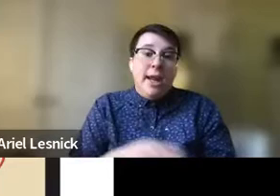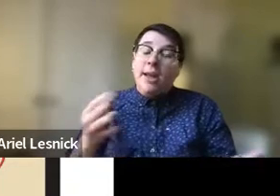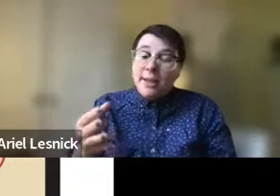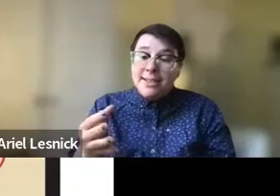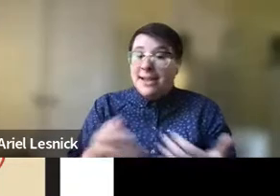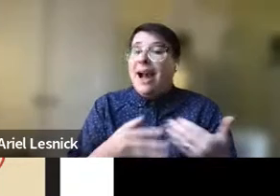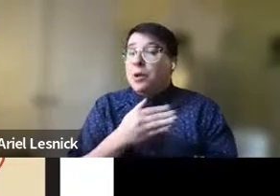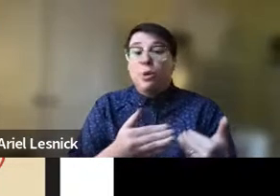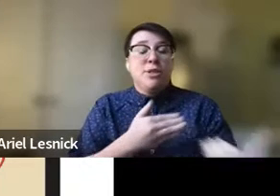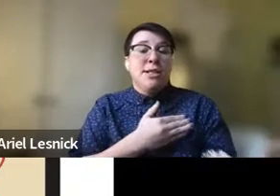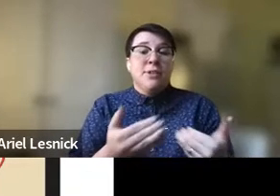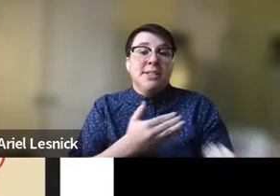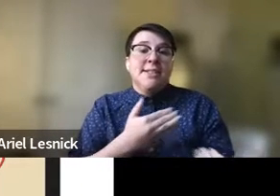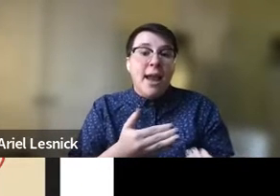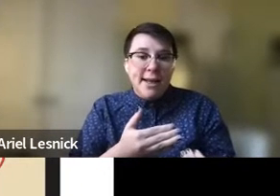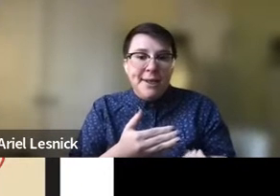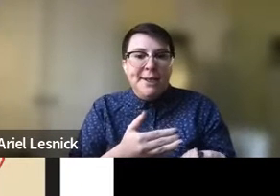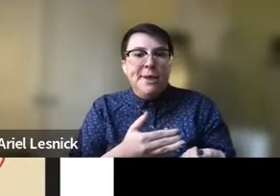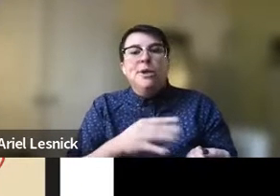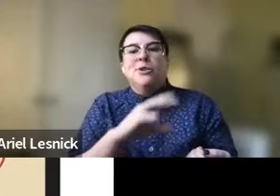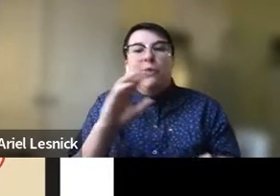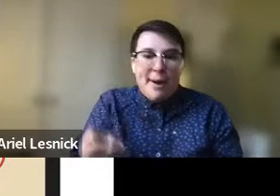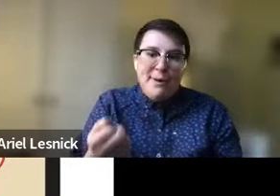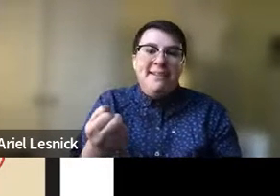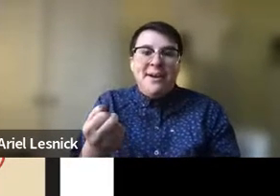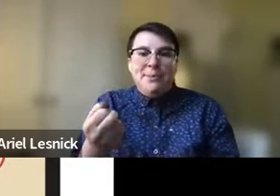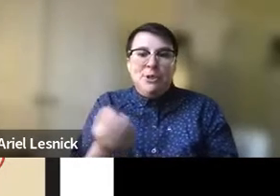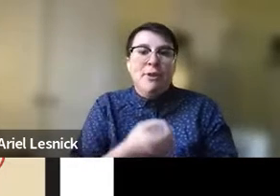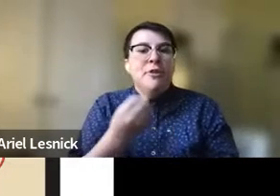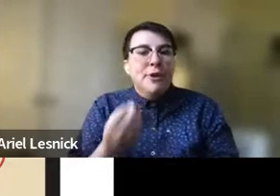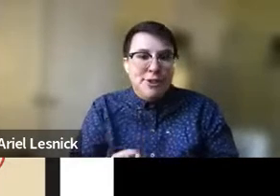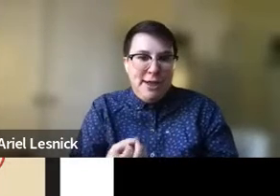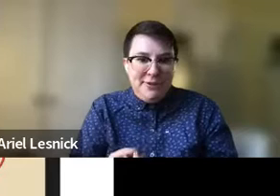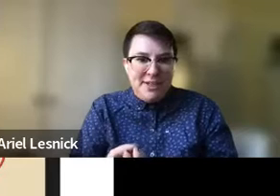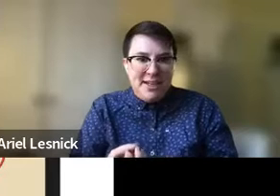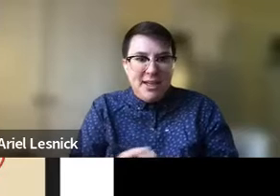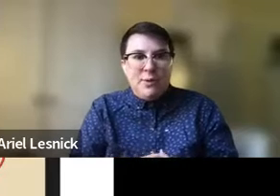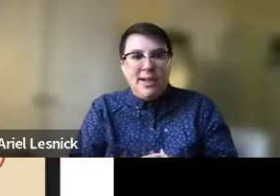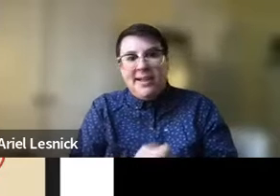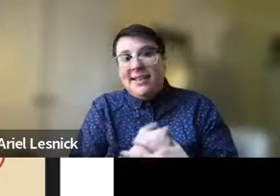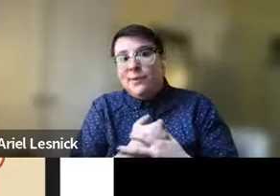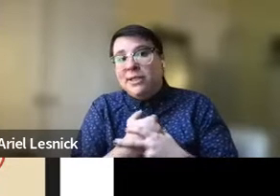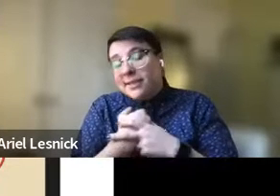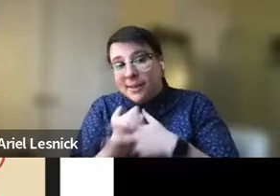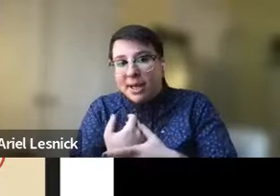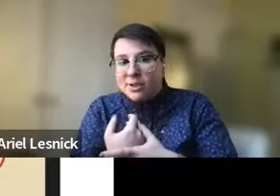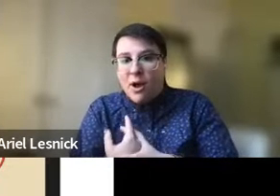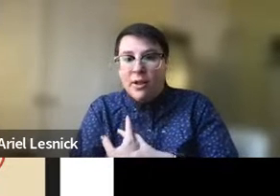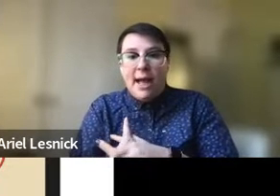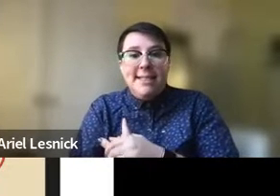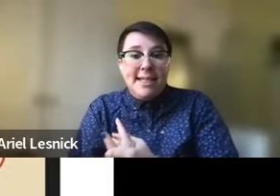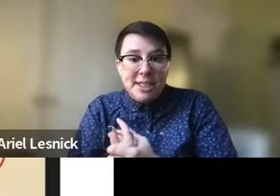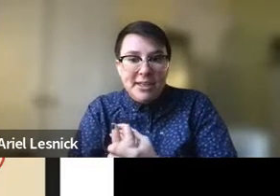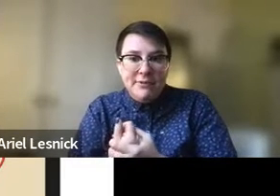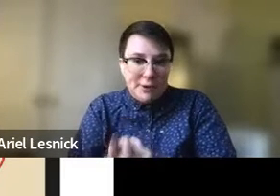identification and how they're perceived in society. So now we come to a third shift in what we sometimes